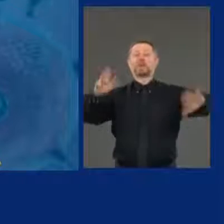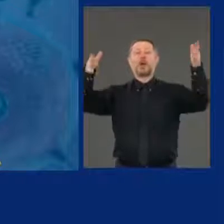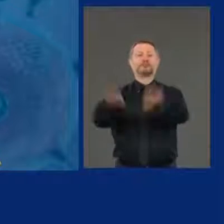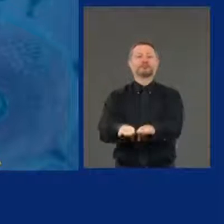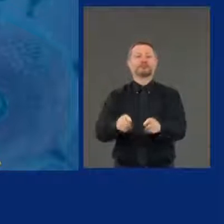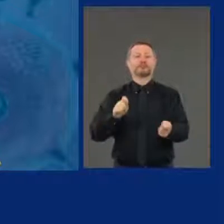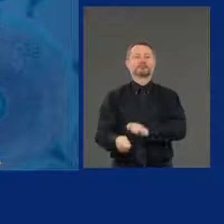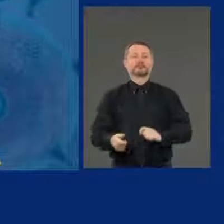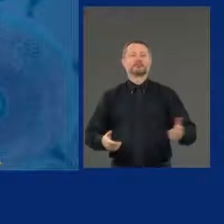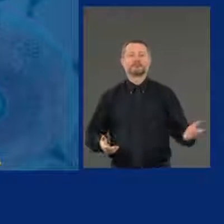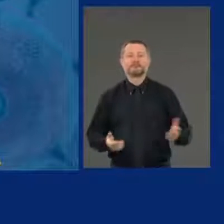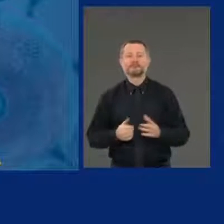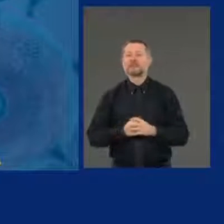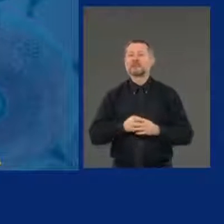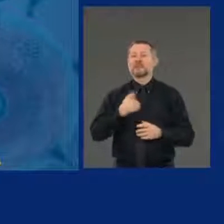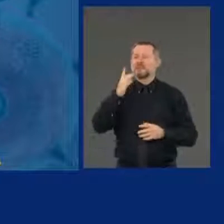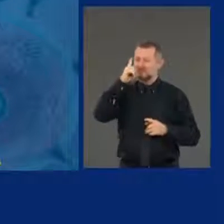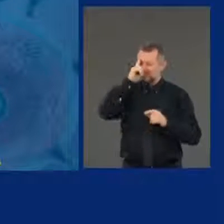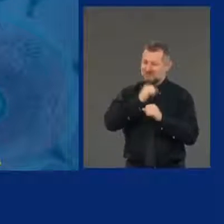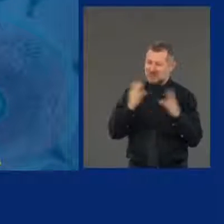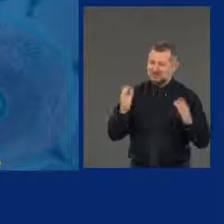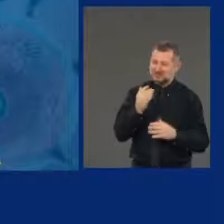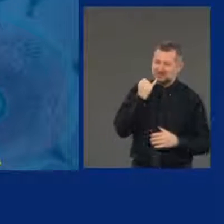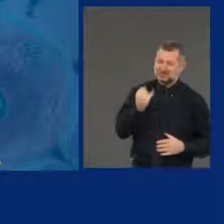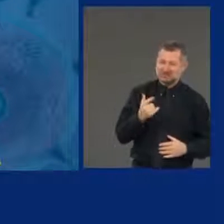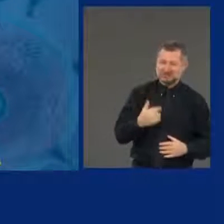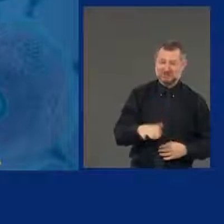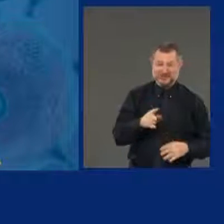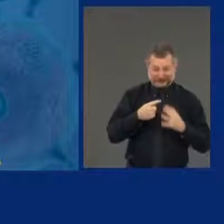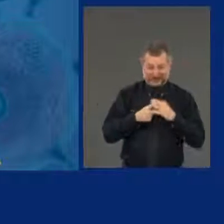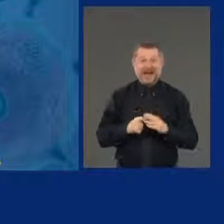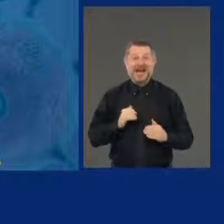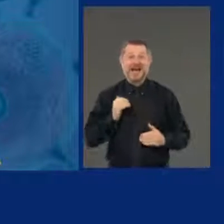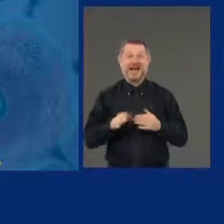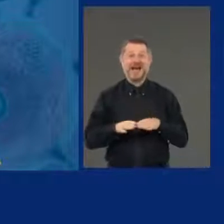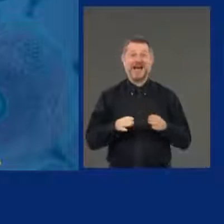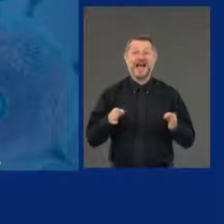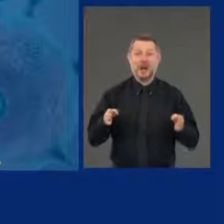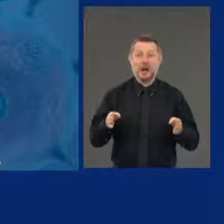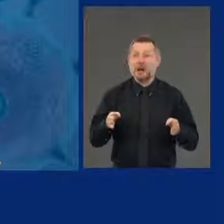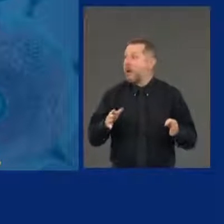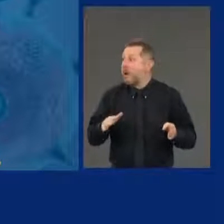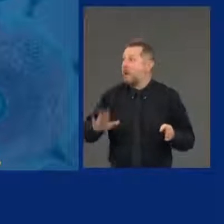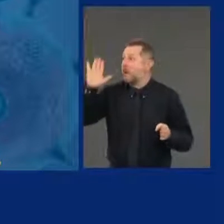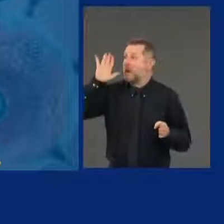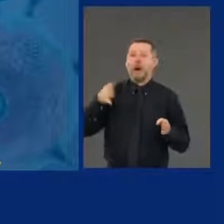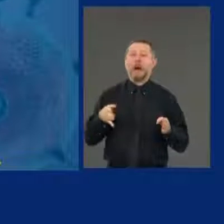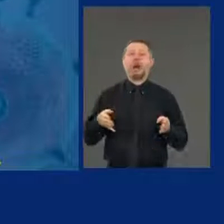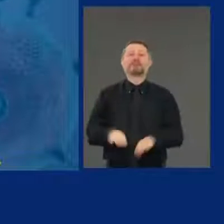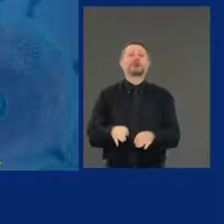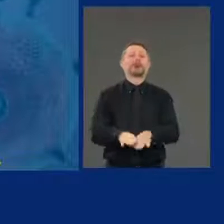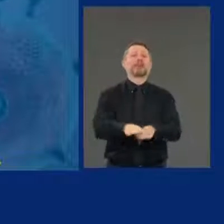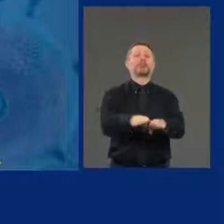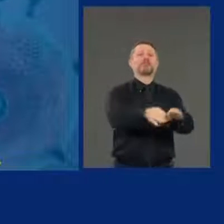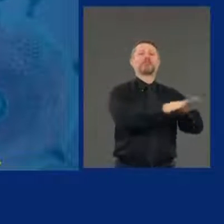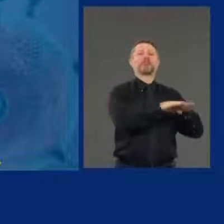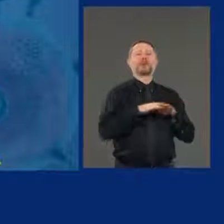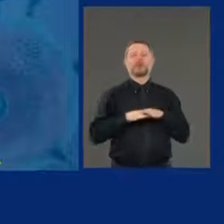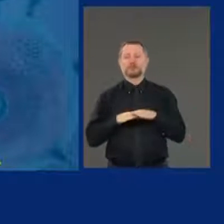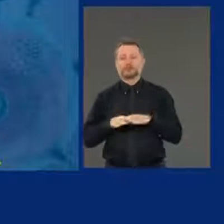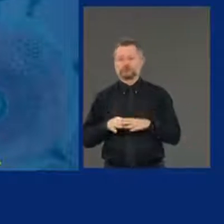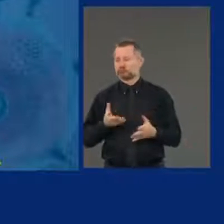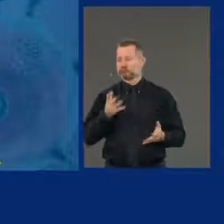Imagine how devastating and dramatic an action that is. Imagine how